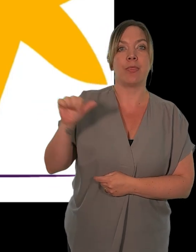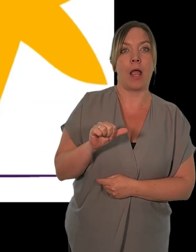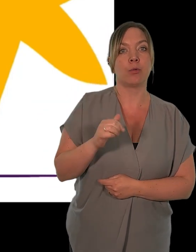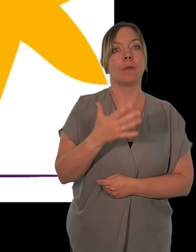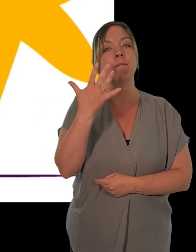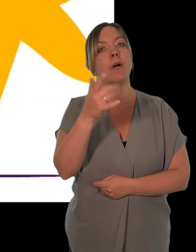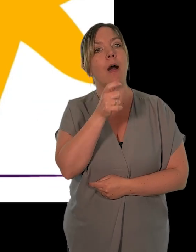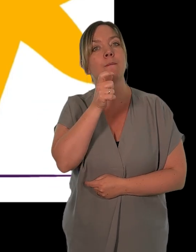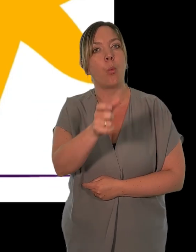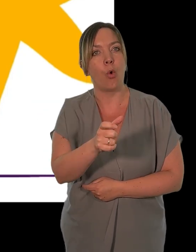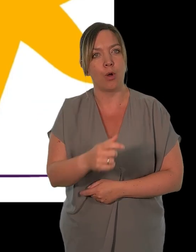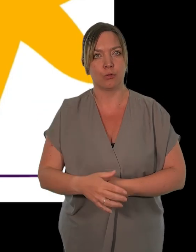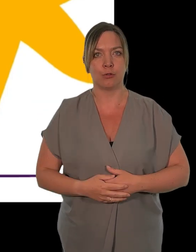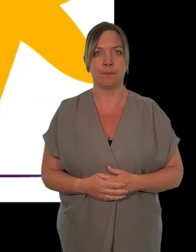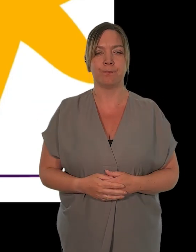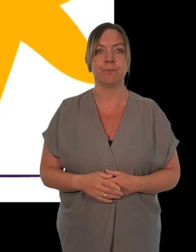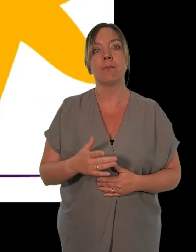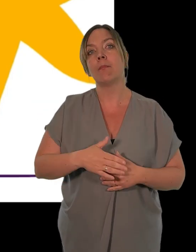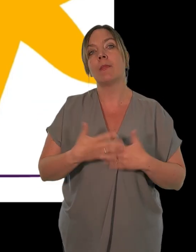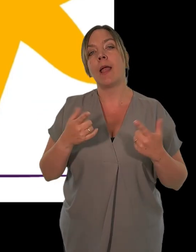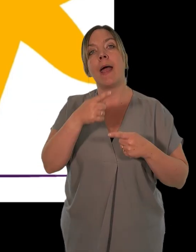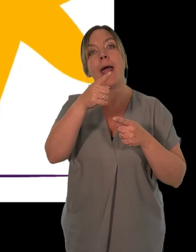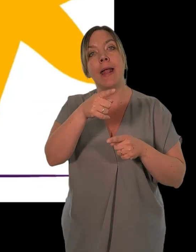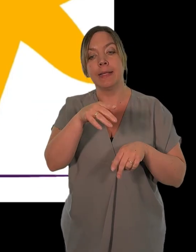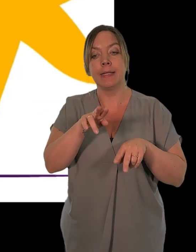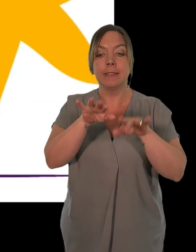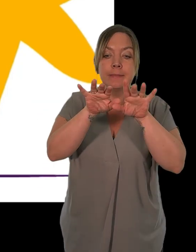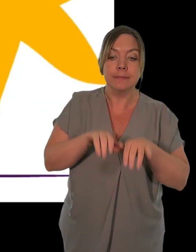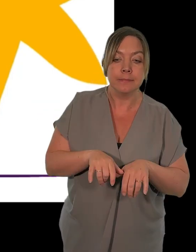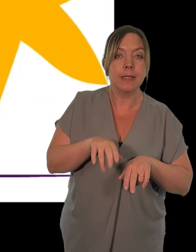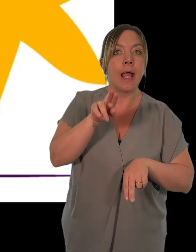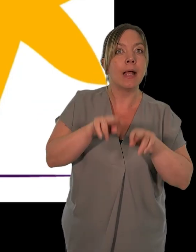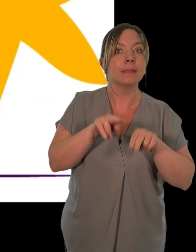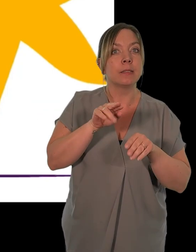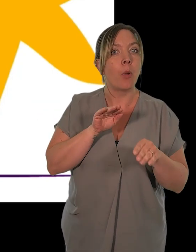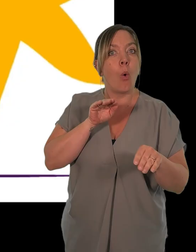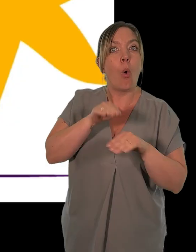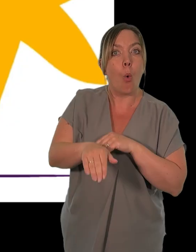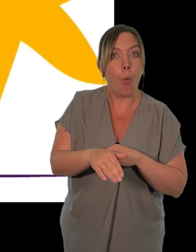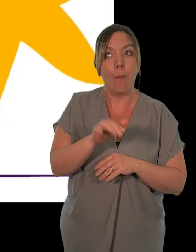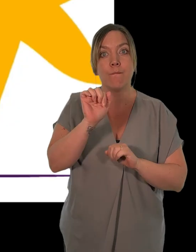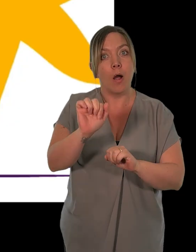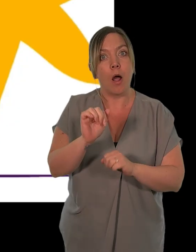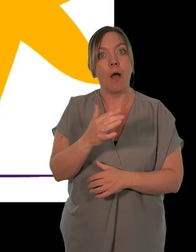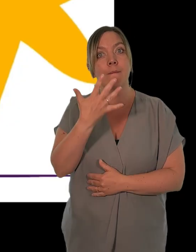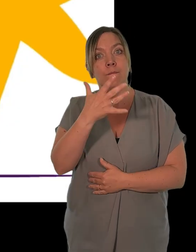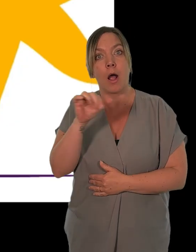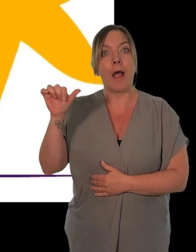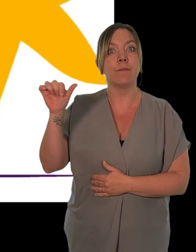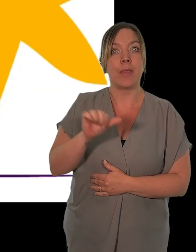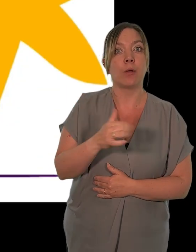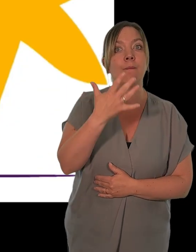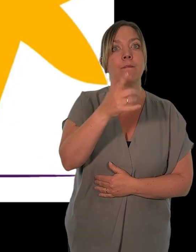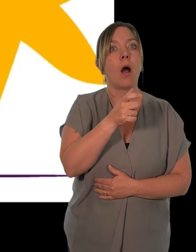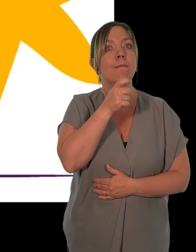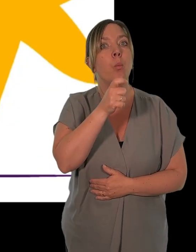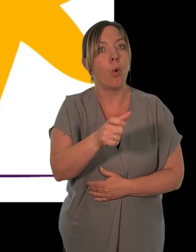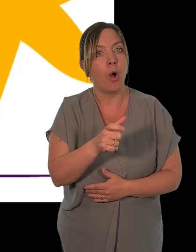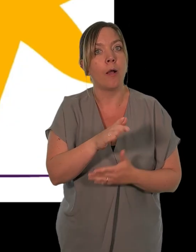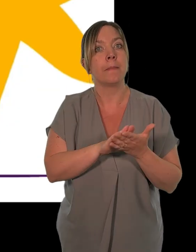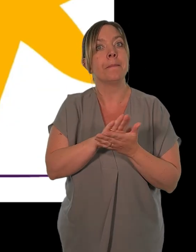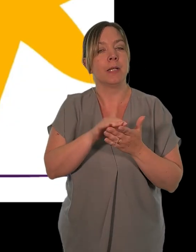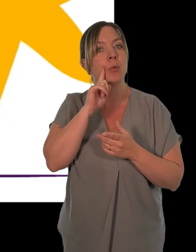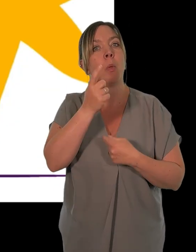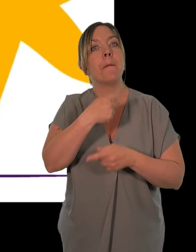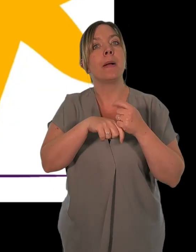is 5,005 words. Any assessments that exceed 5,005 words will